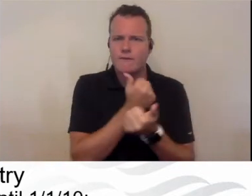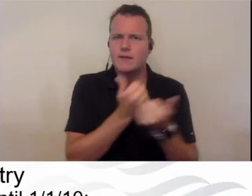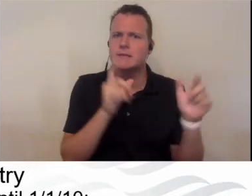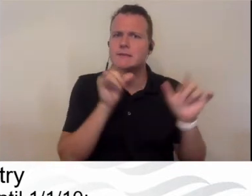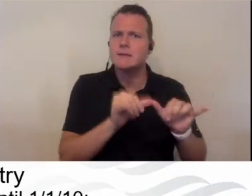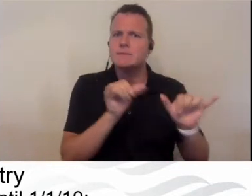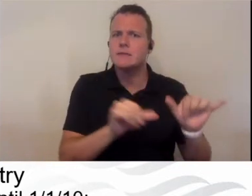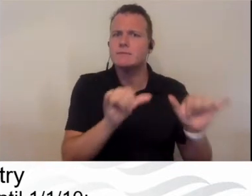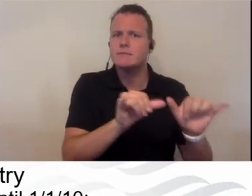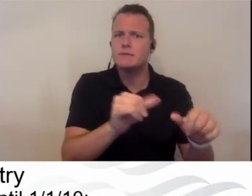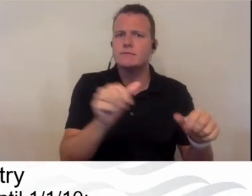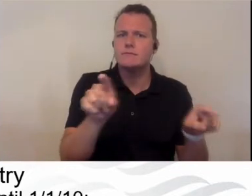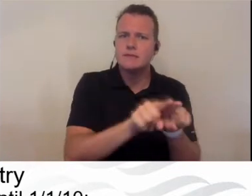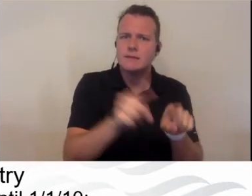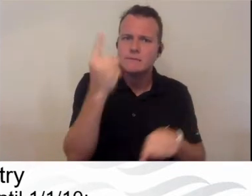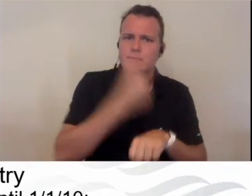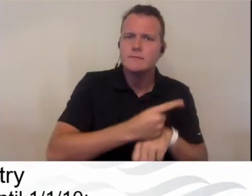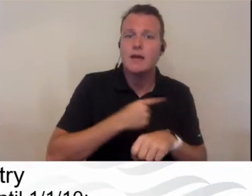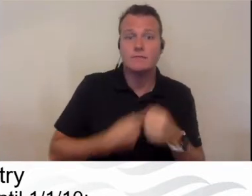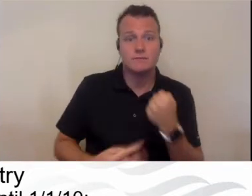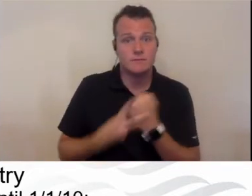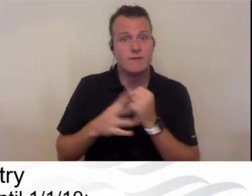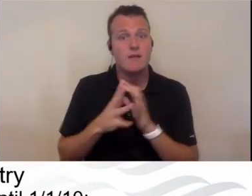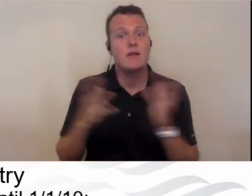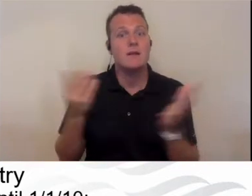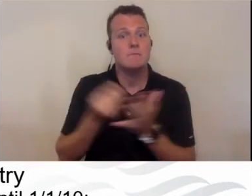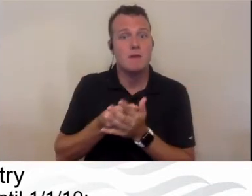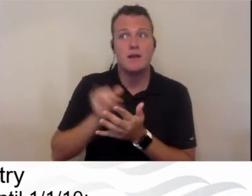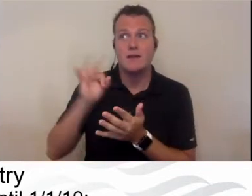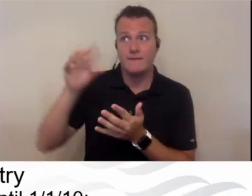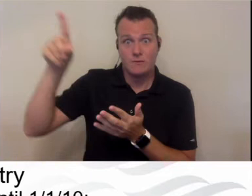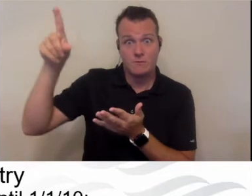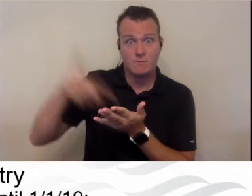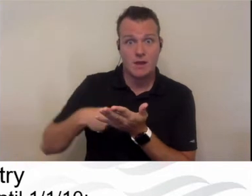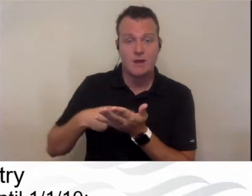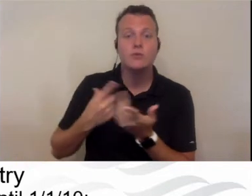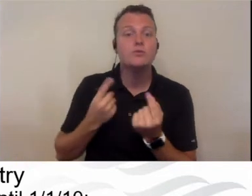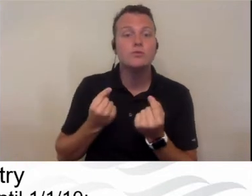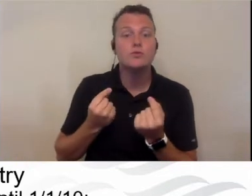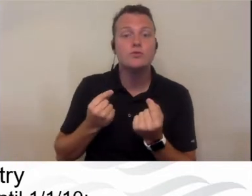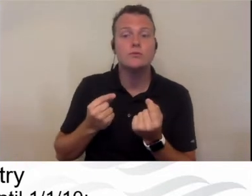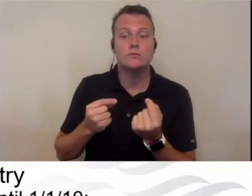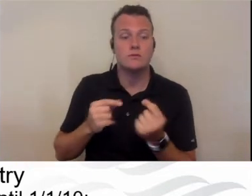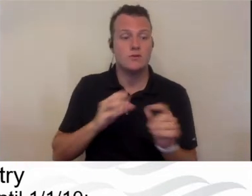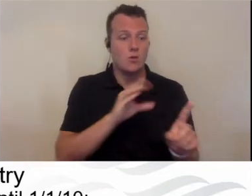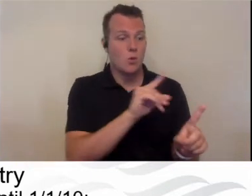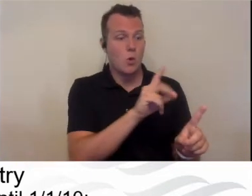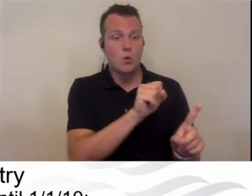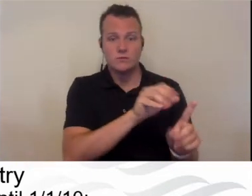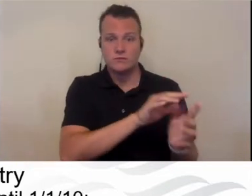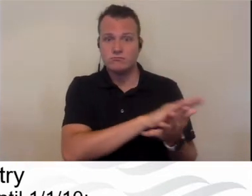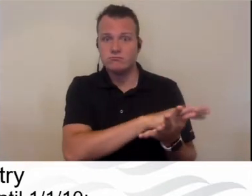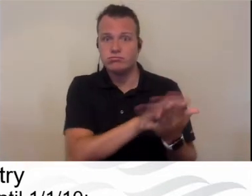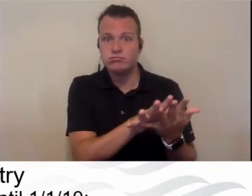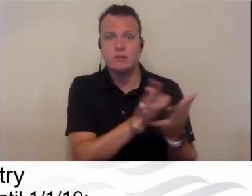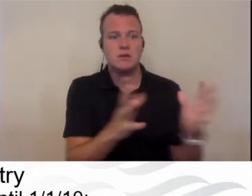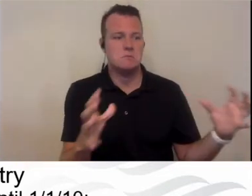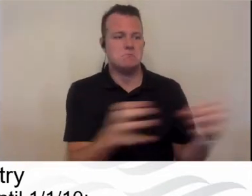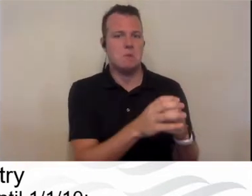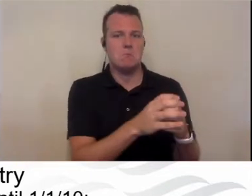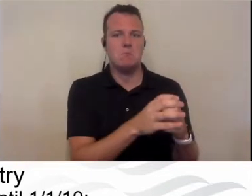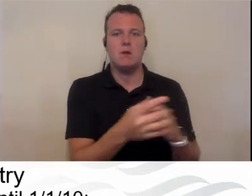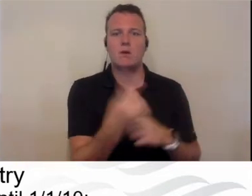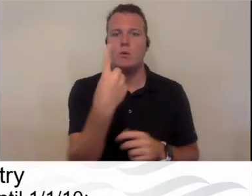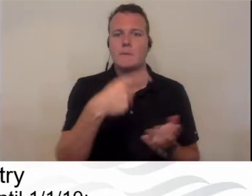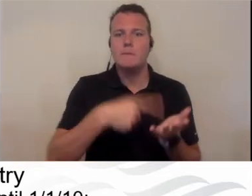of service, and you can save a ton of money if you're the payer by combining them. And then they did